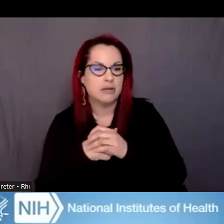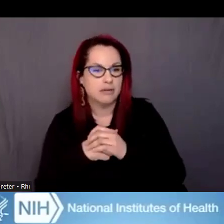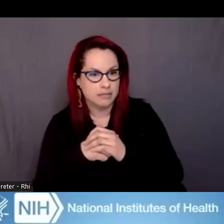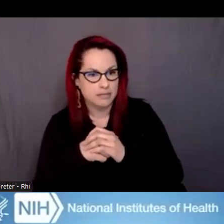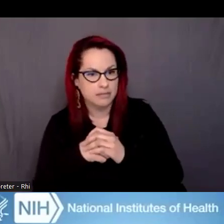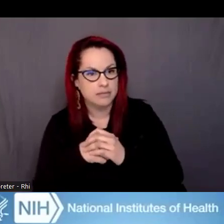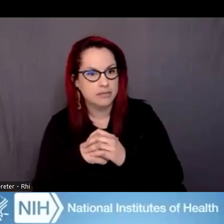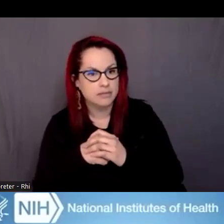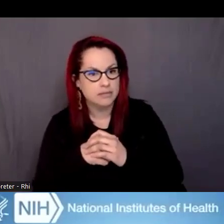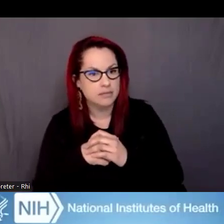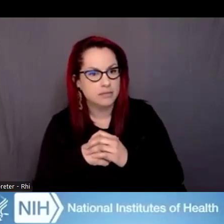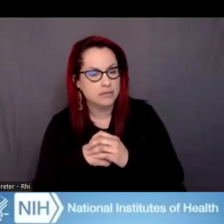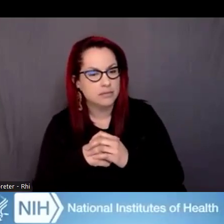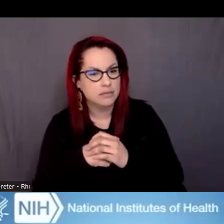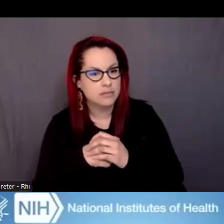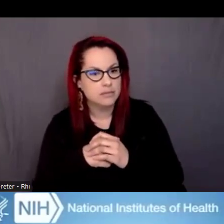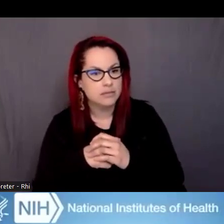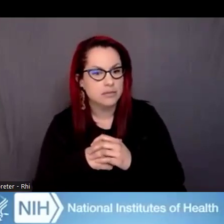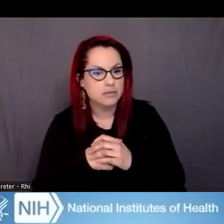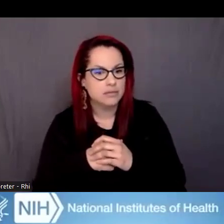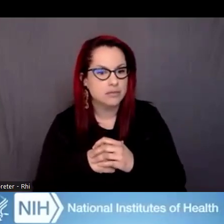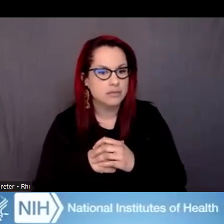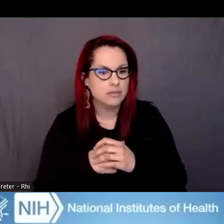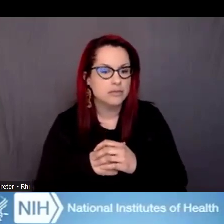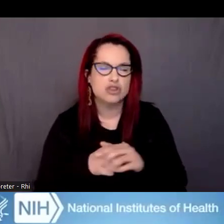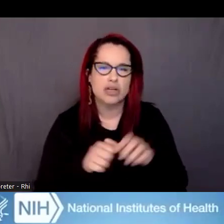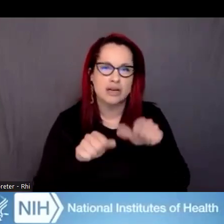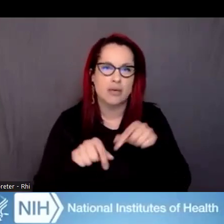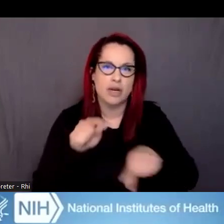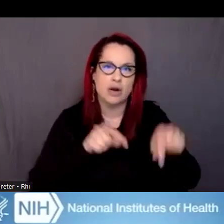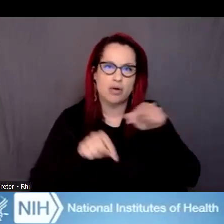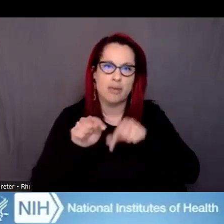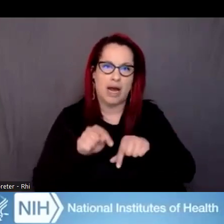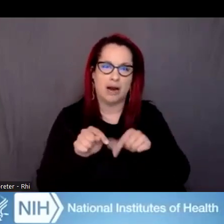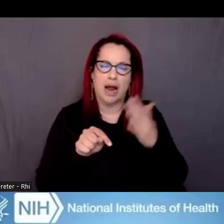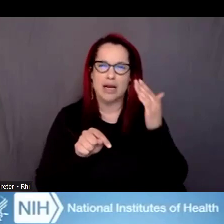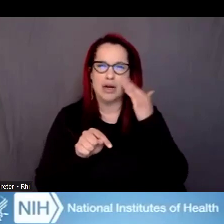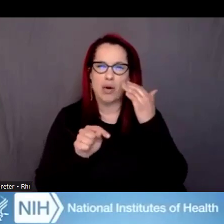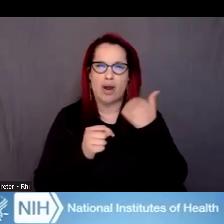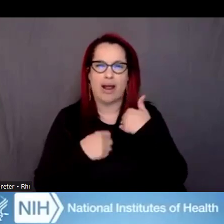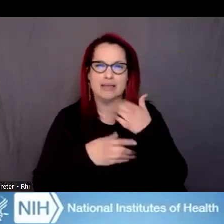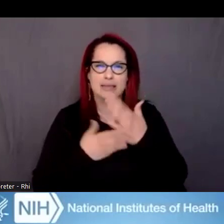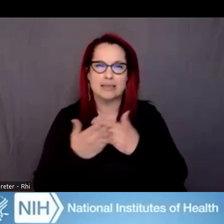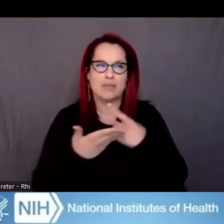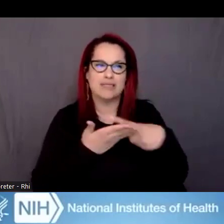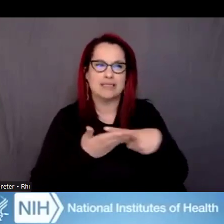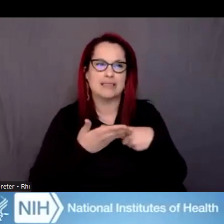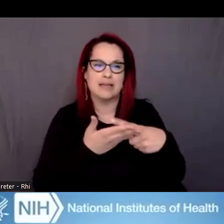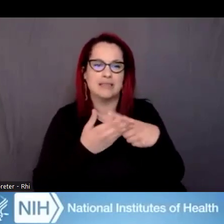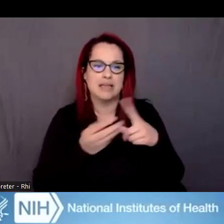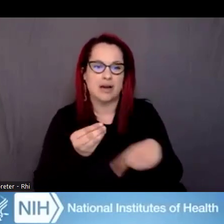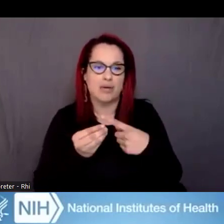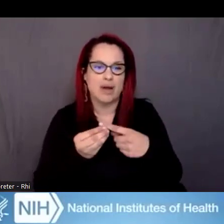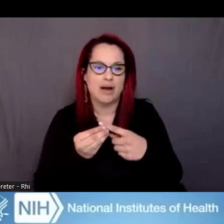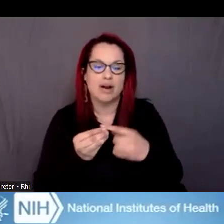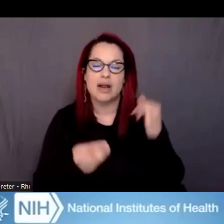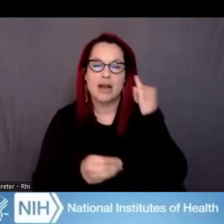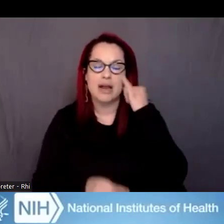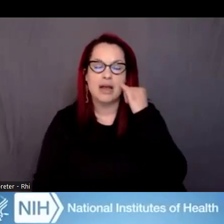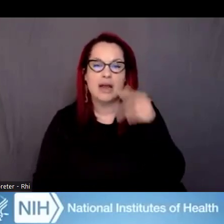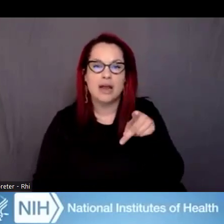Can we circle back on, I know there's been back and forth about whether parents will contain